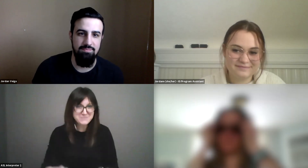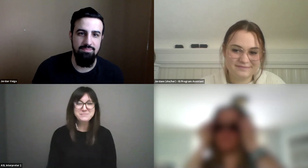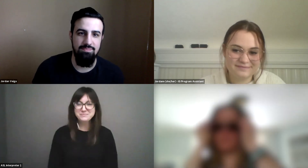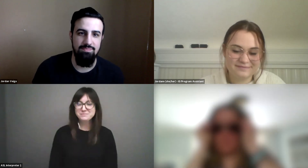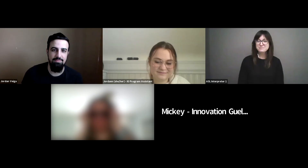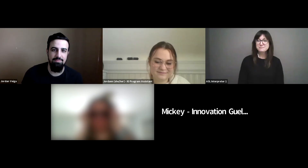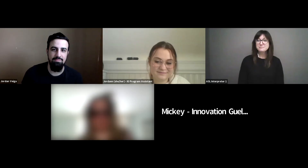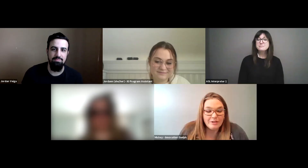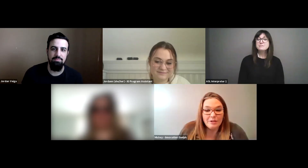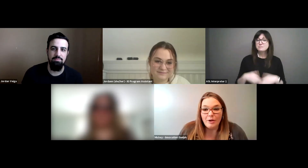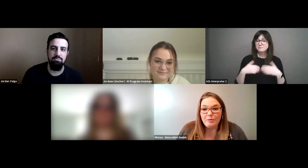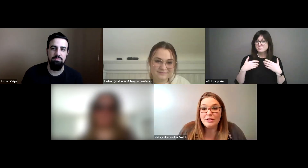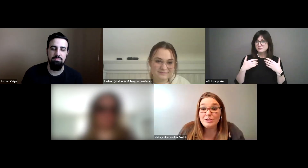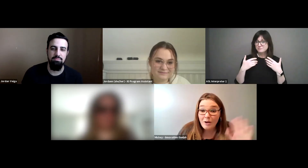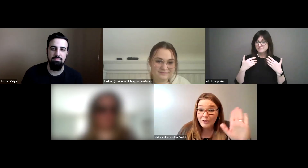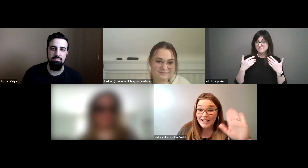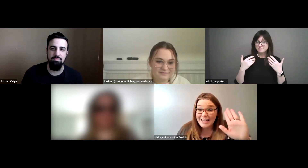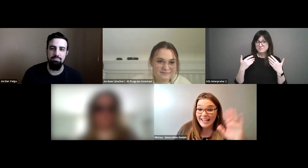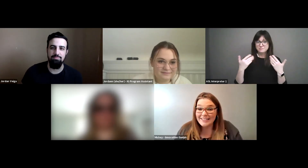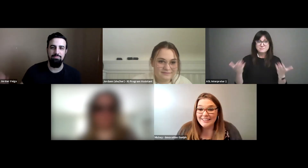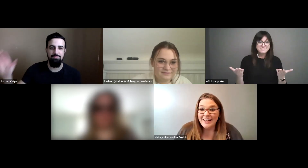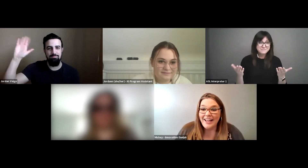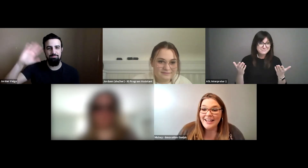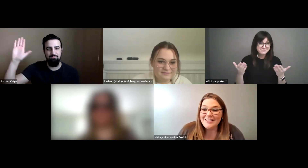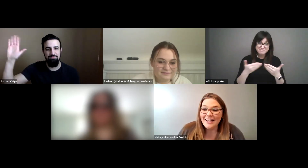So I will wish you all a great day.